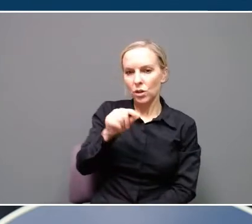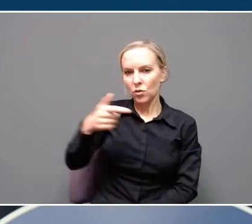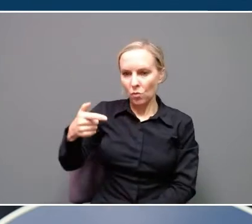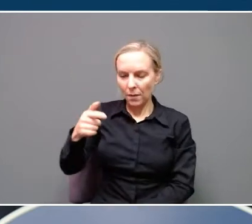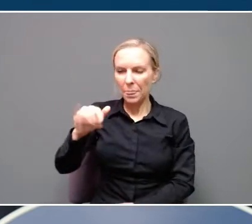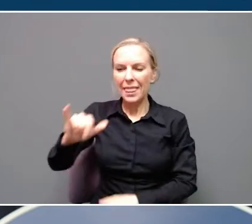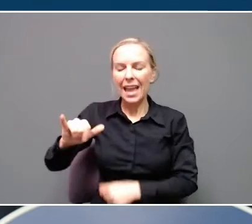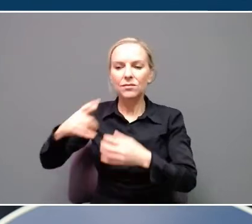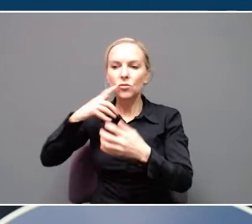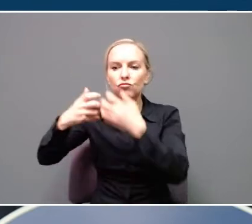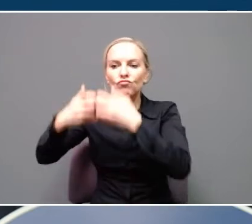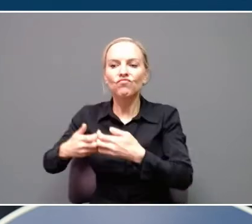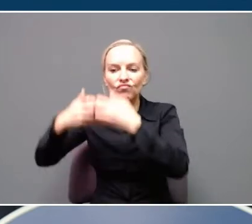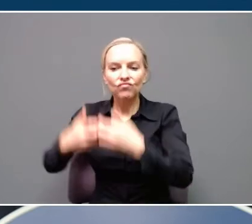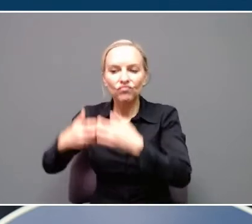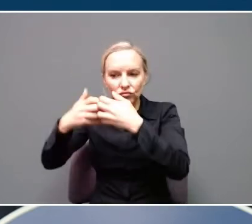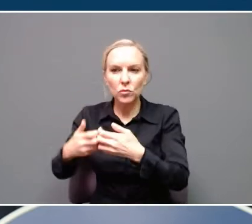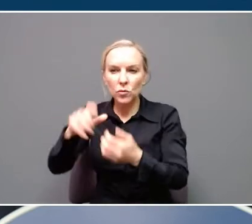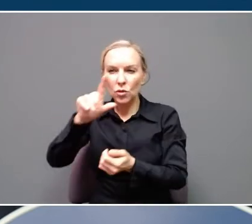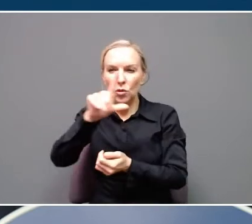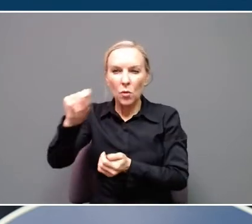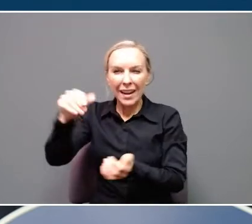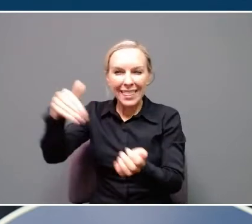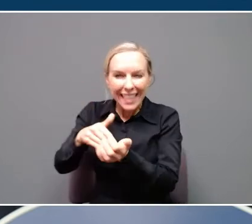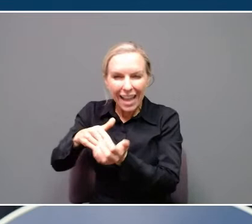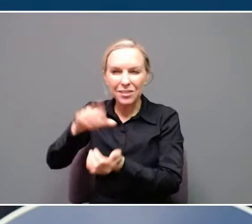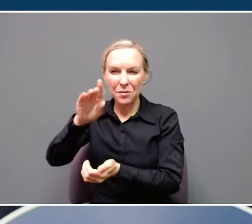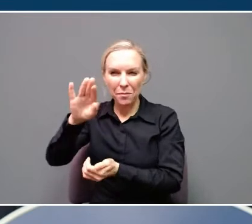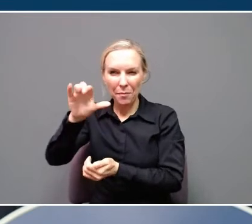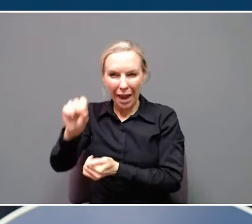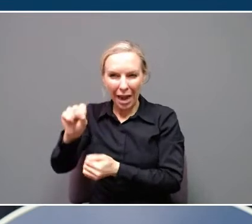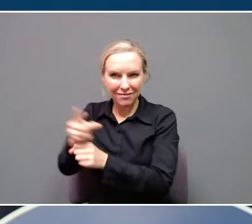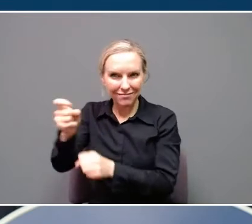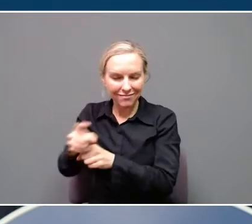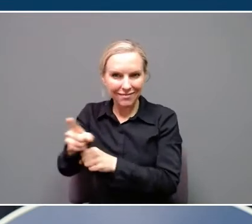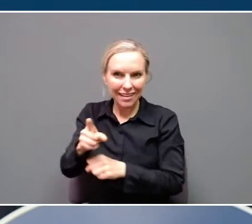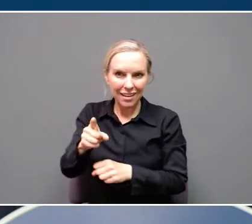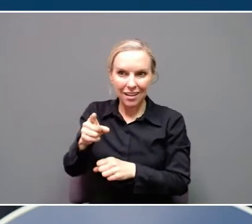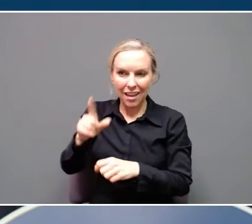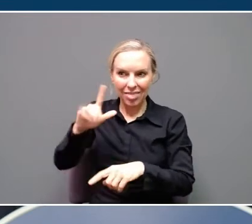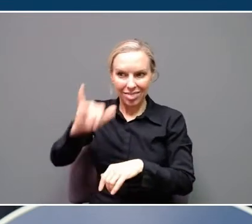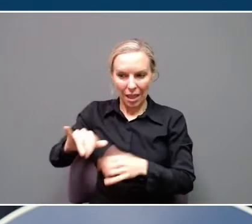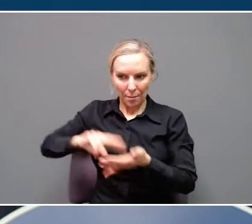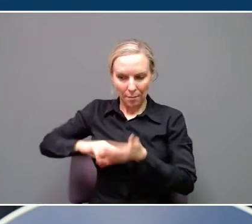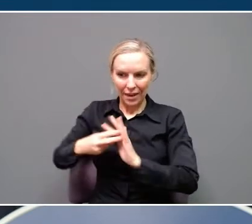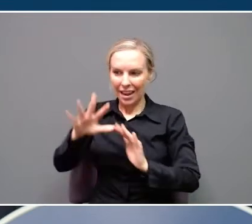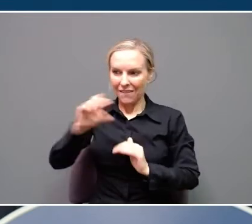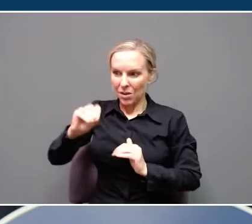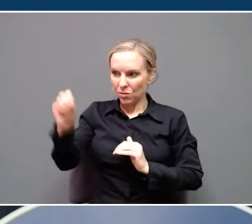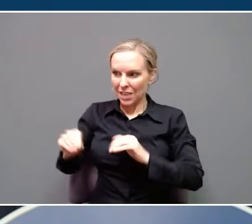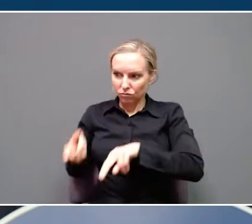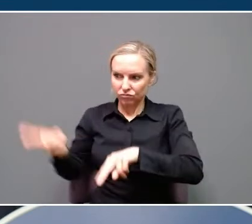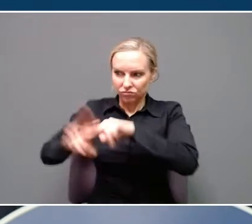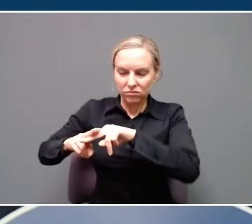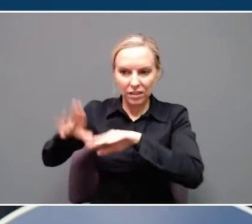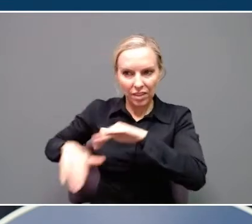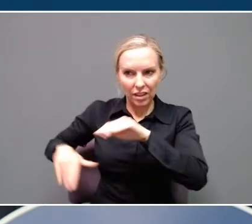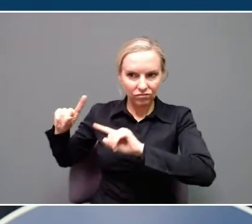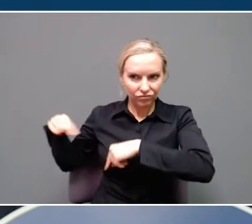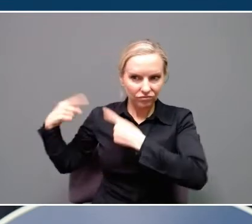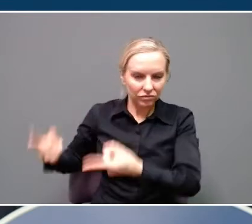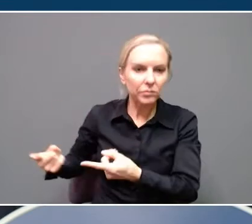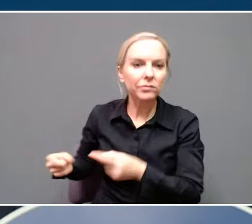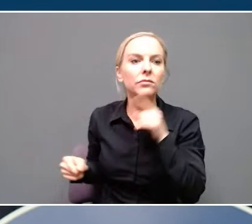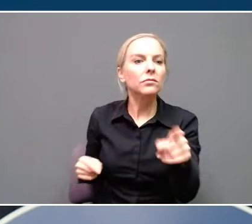to 12,000 barrels annually. That was a 50% increase in production. This is a 55,000 square foot rickhouse, the